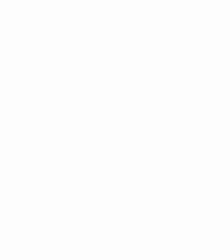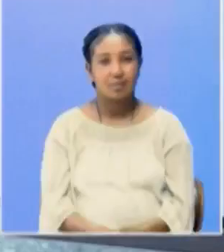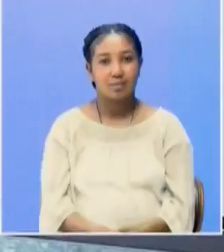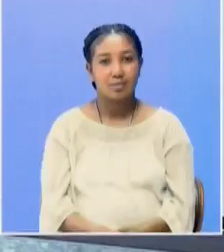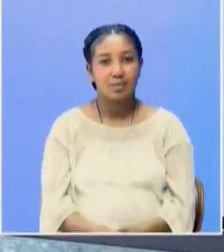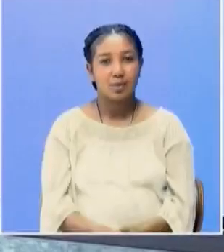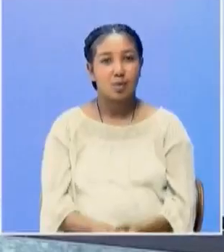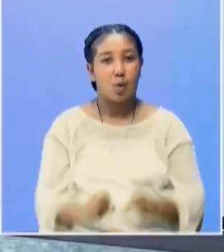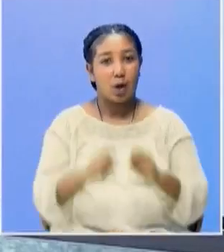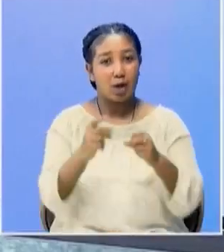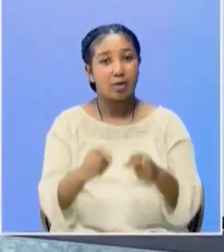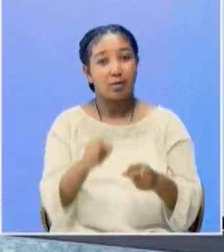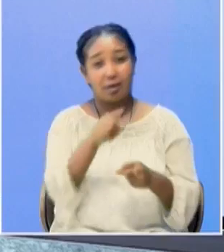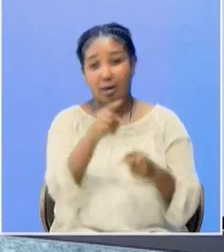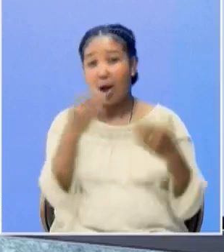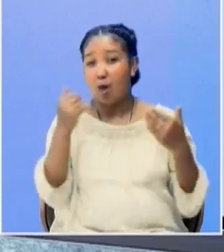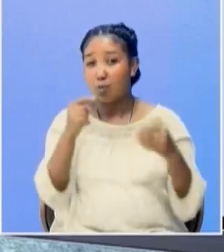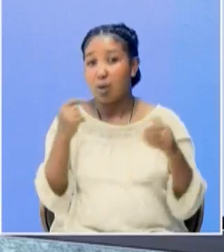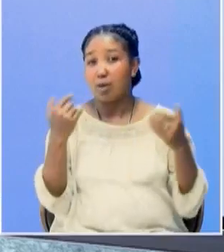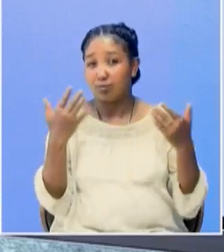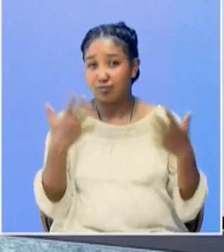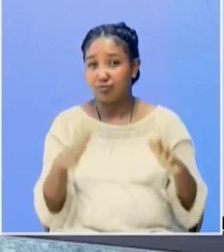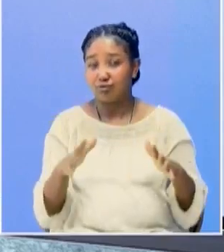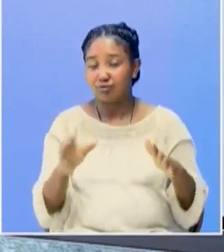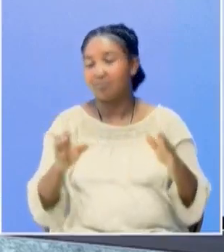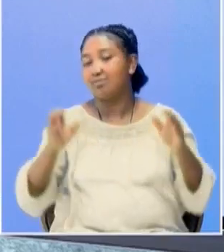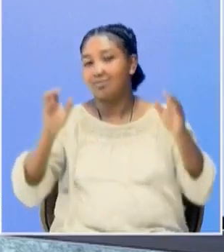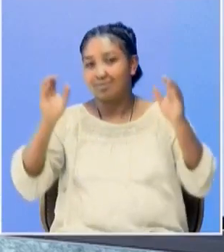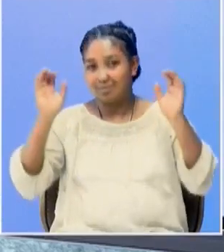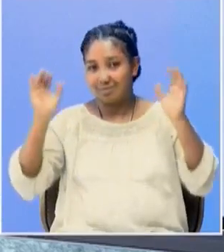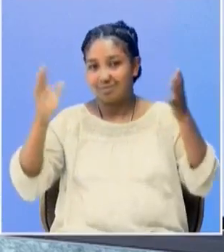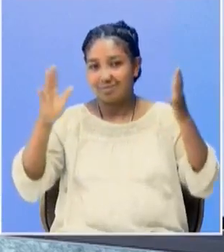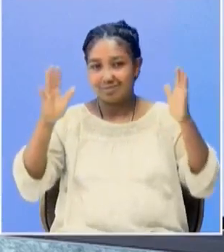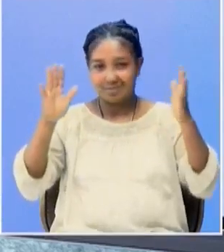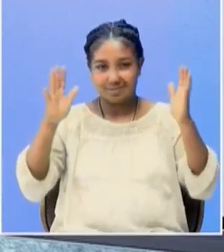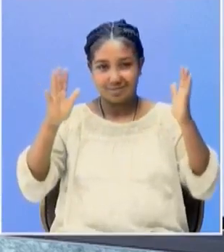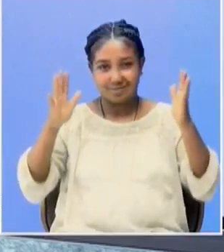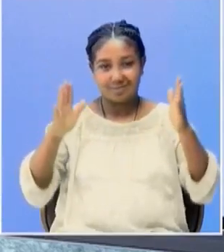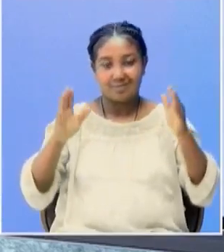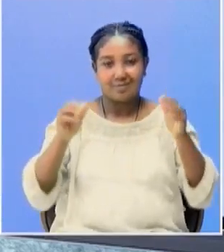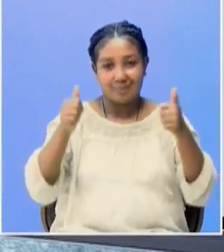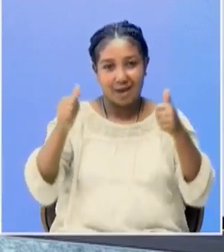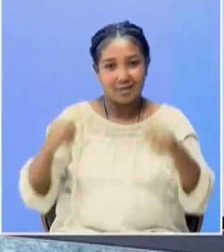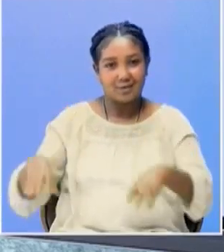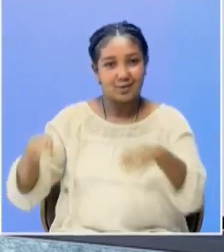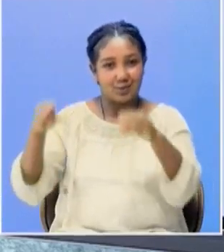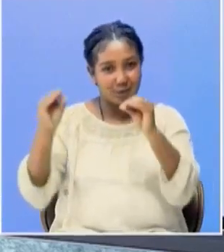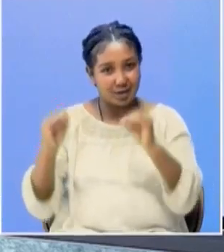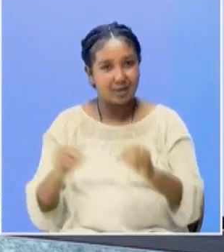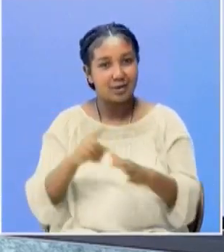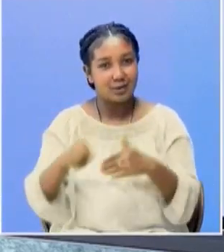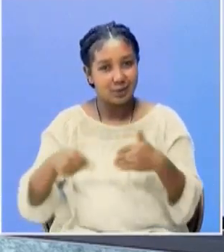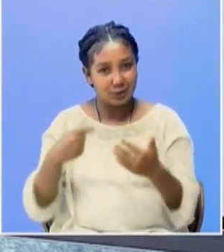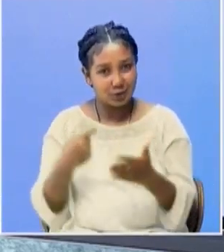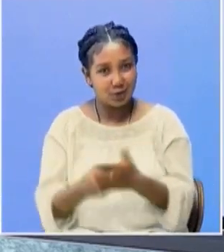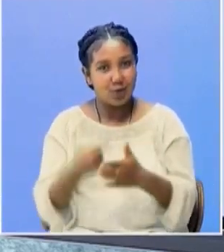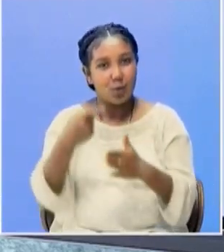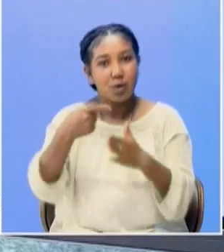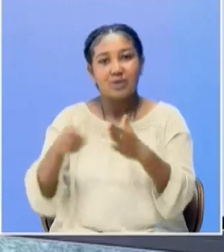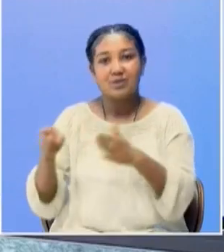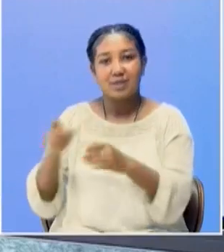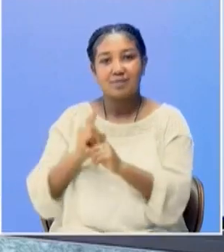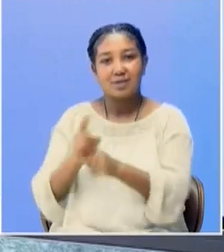Okay, good. I hope you did it. Nice, nice, student. So, what do you say about